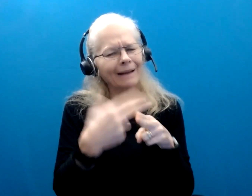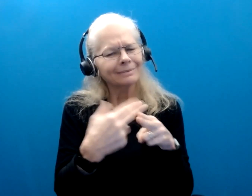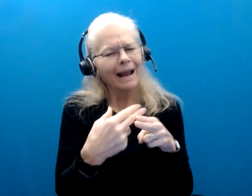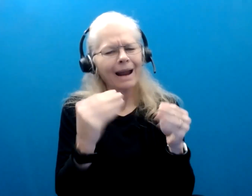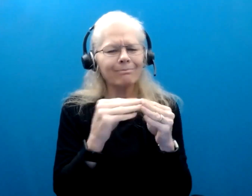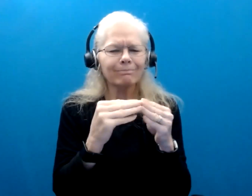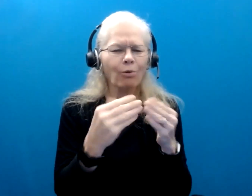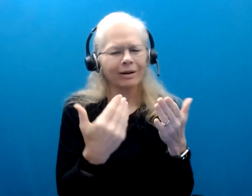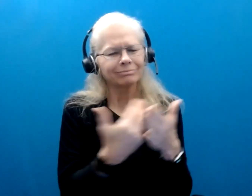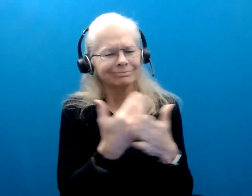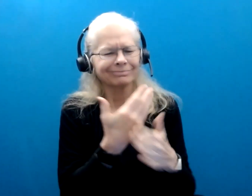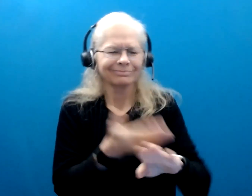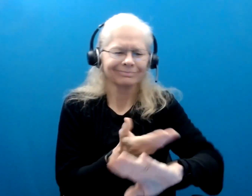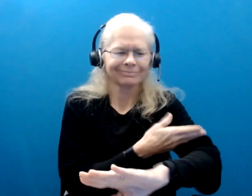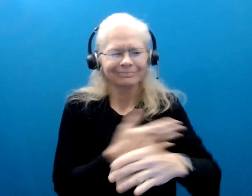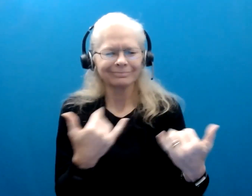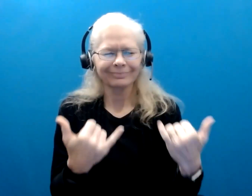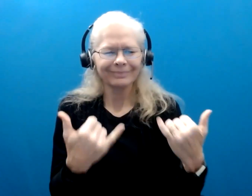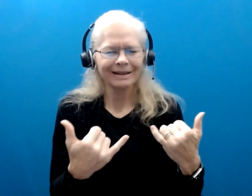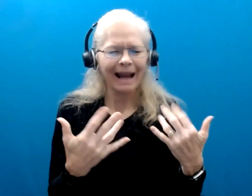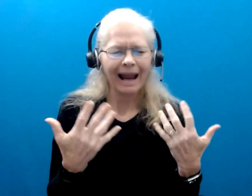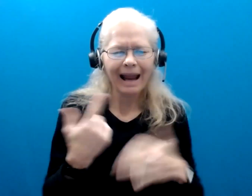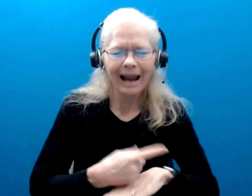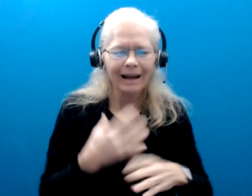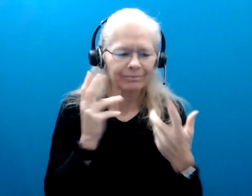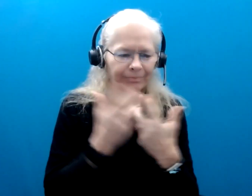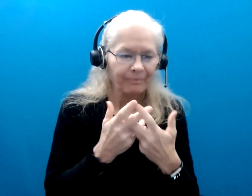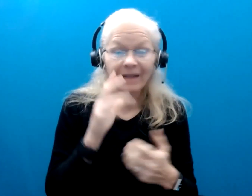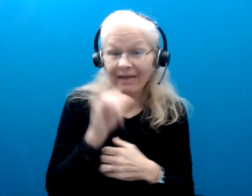fruit that should be addressed.